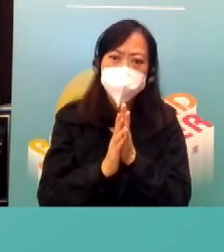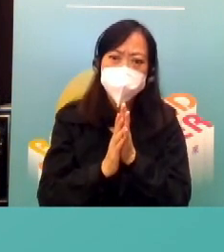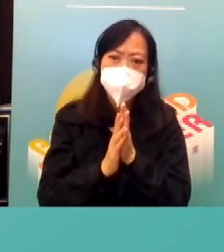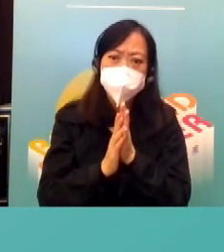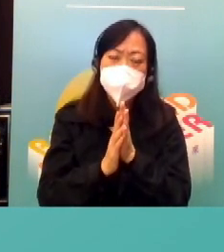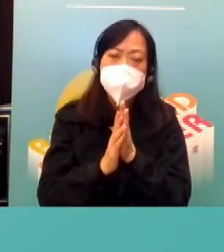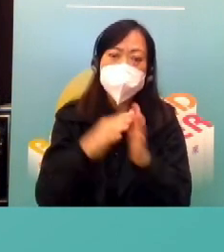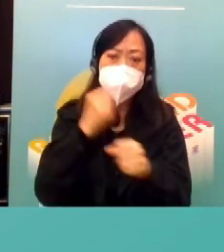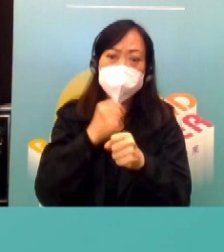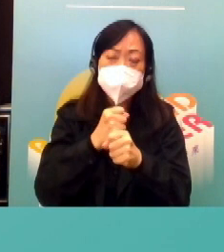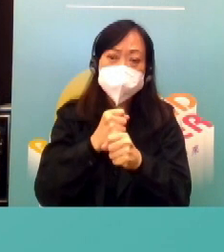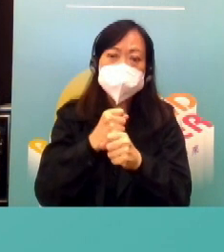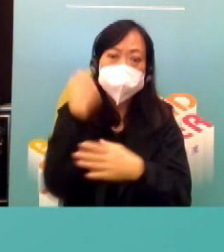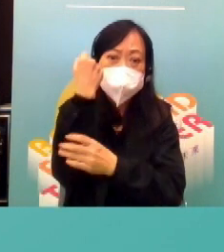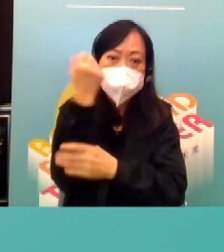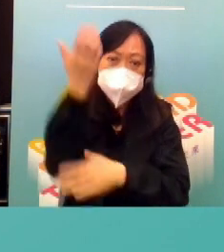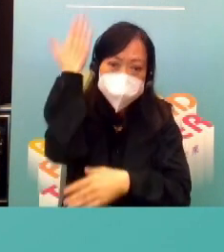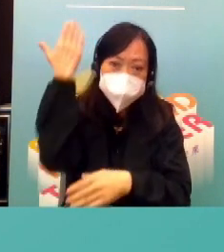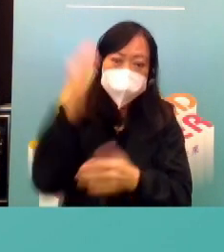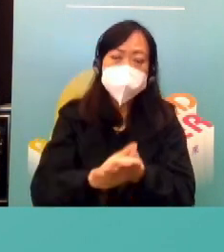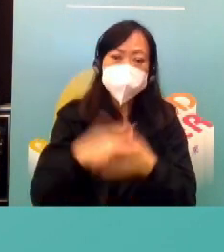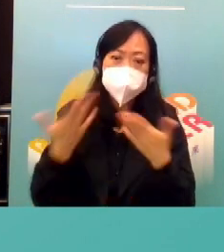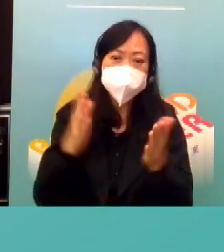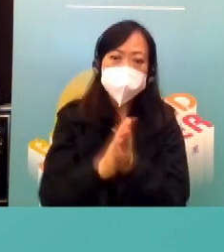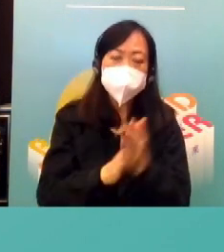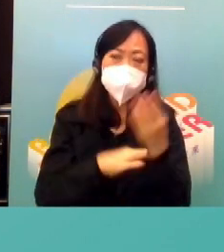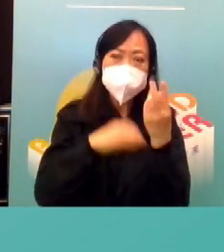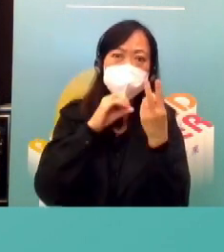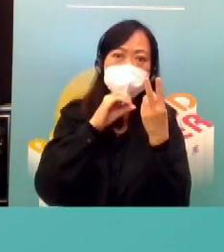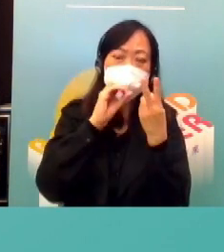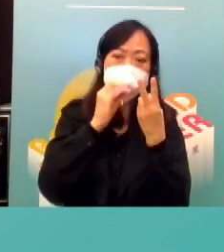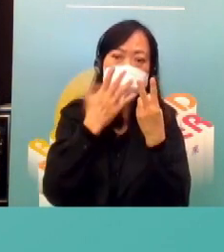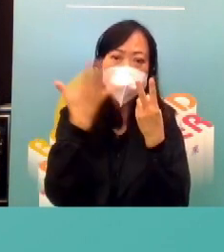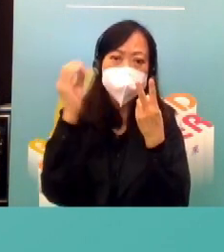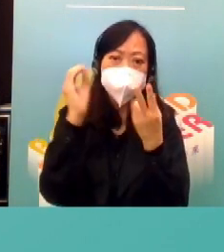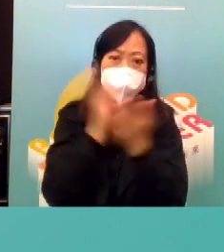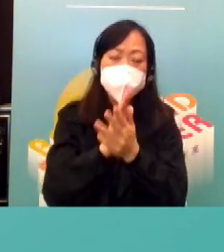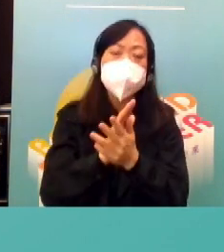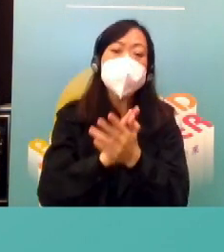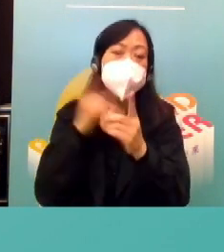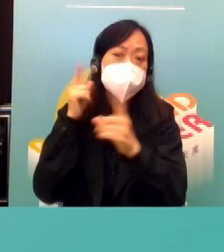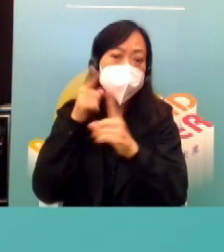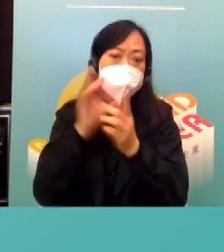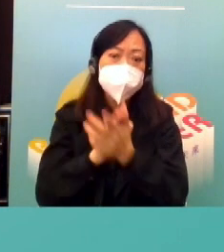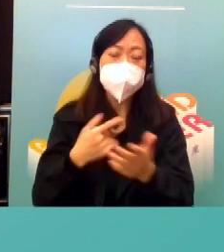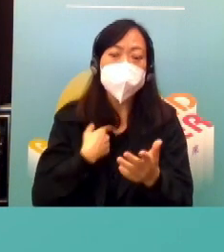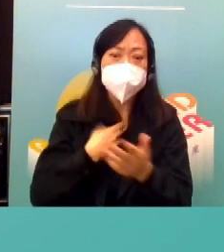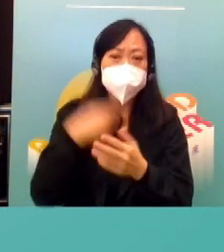to achieve that, by 2050, we need to achieve carbon neutrality.